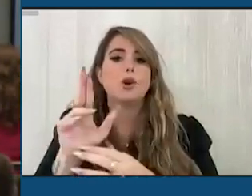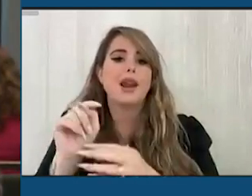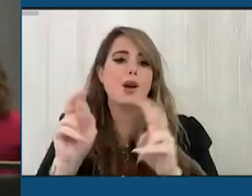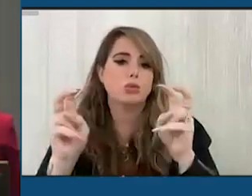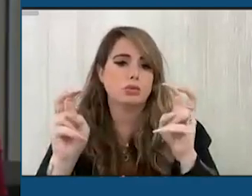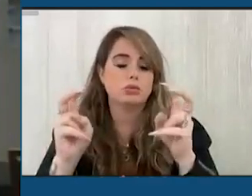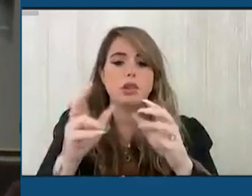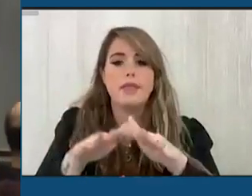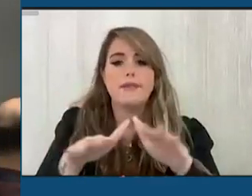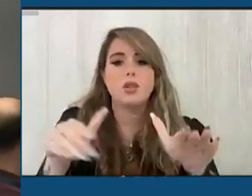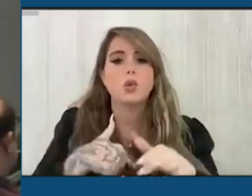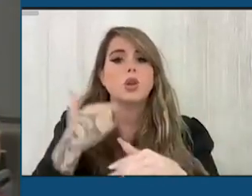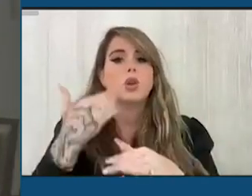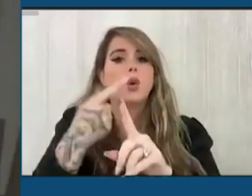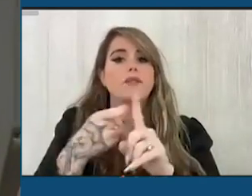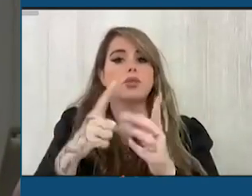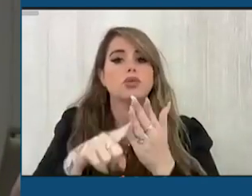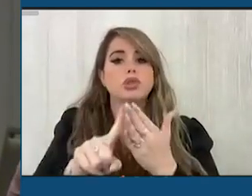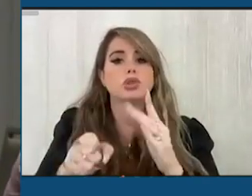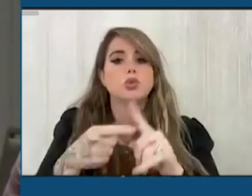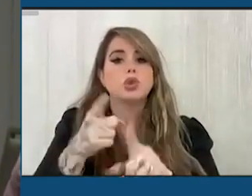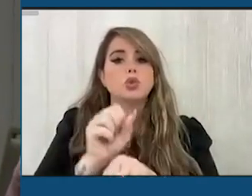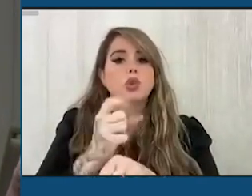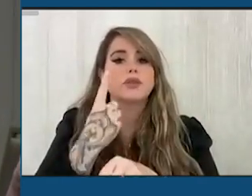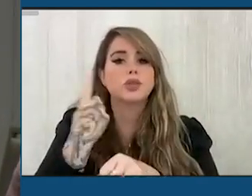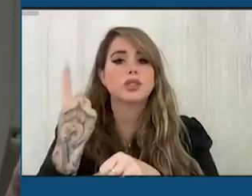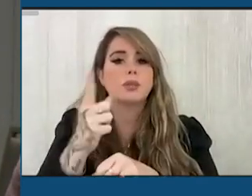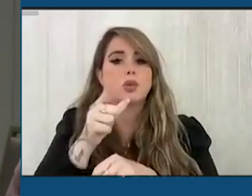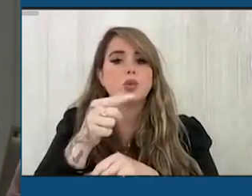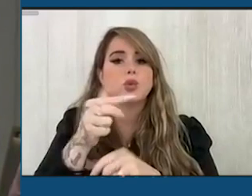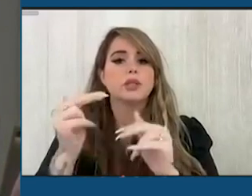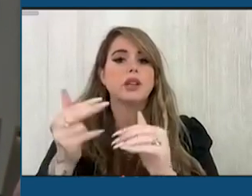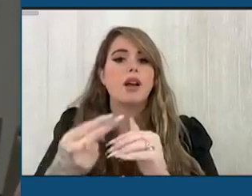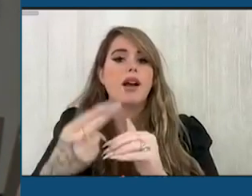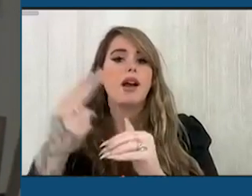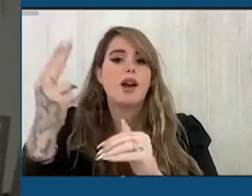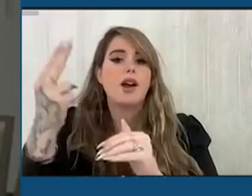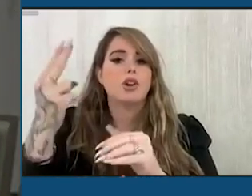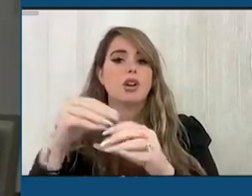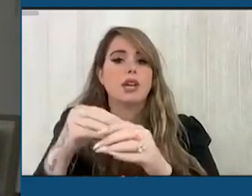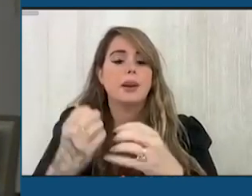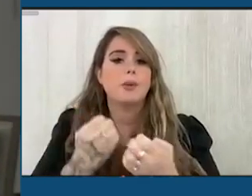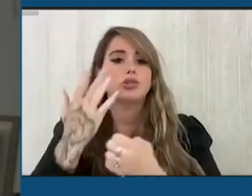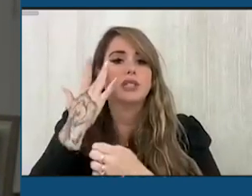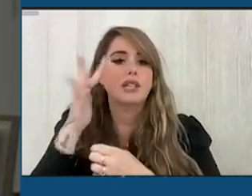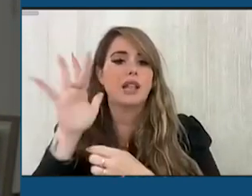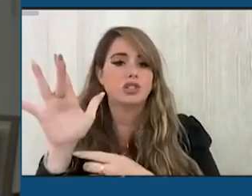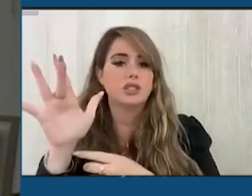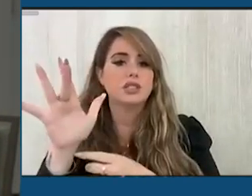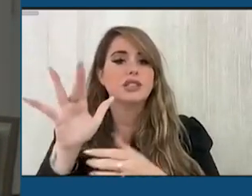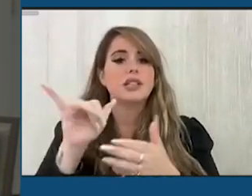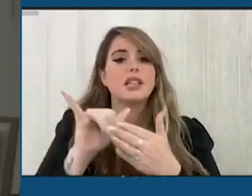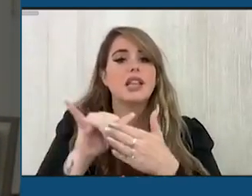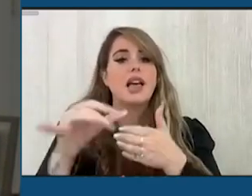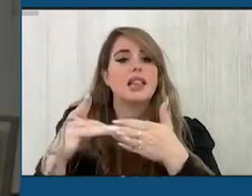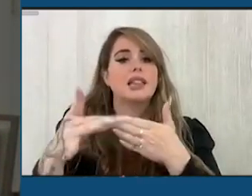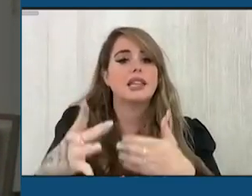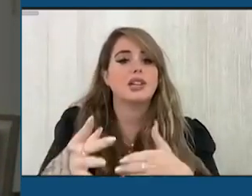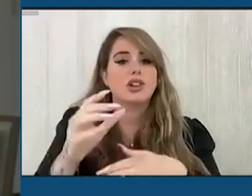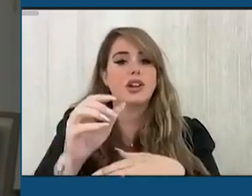We know from our research that when you work for someone who is higher in emotional intelligence, so that leader EI,